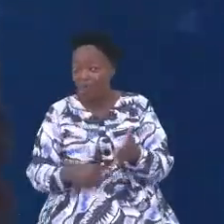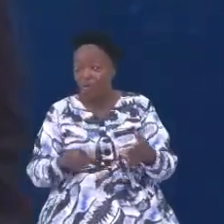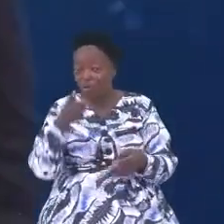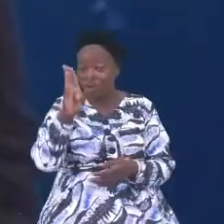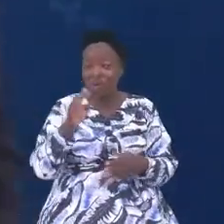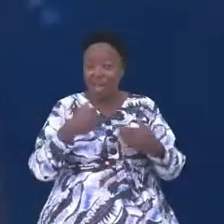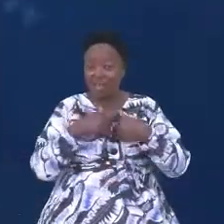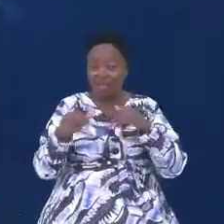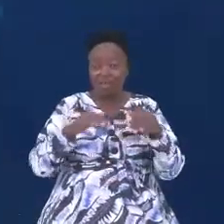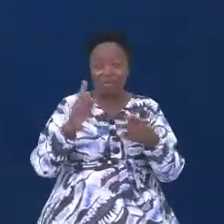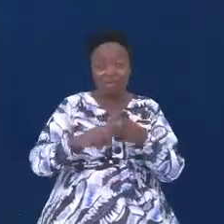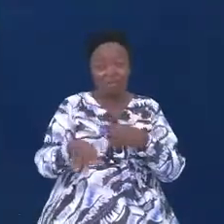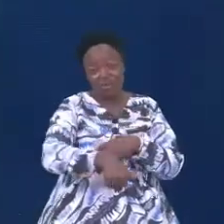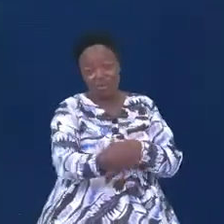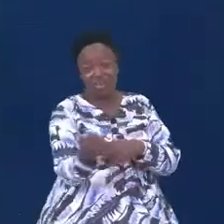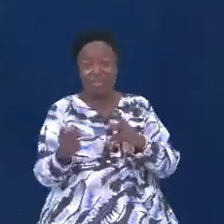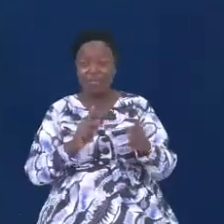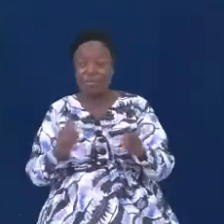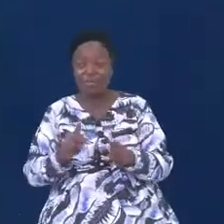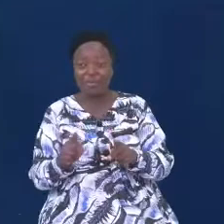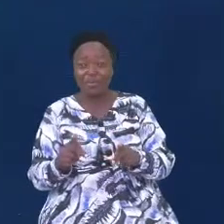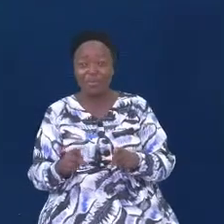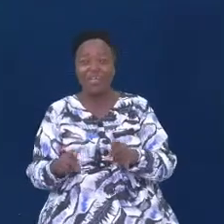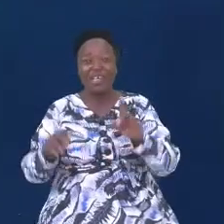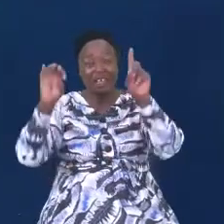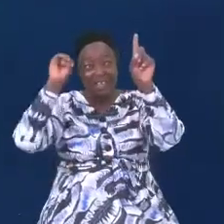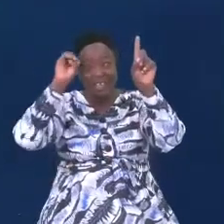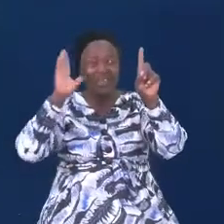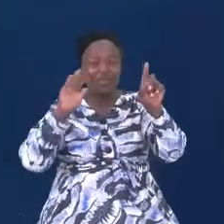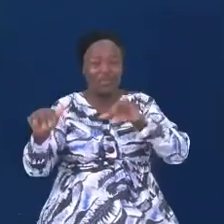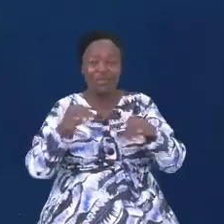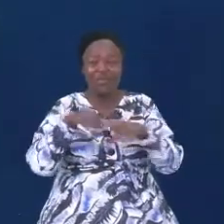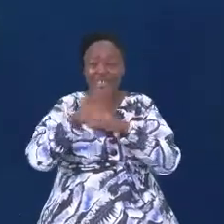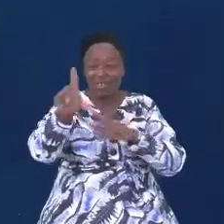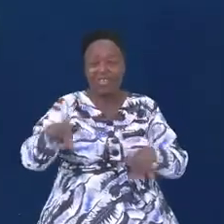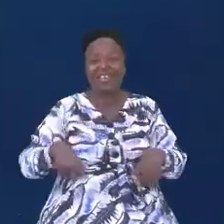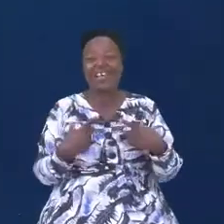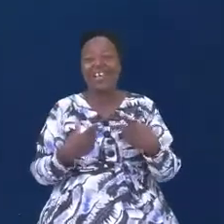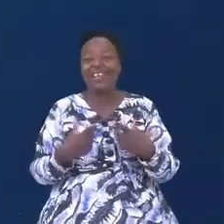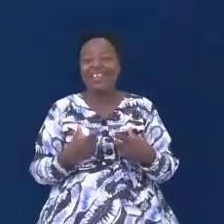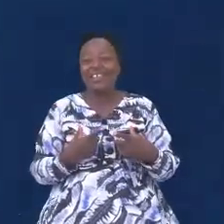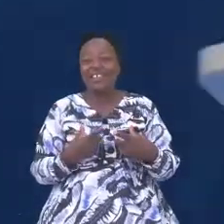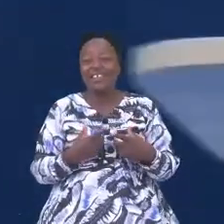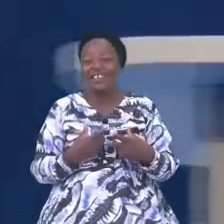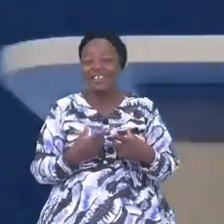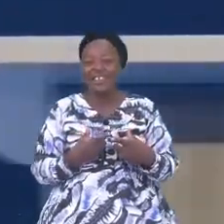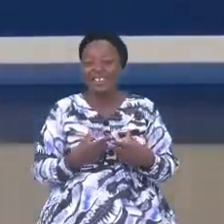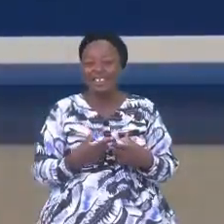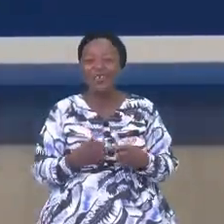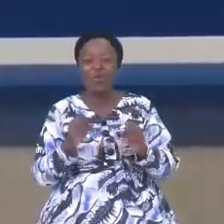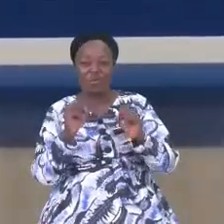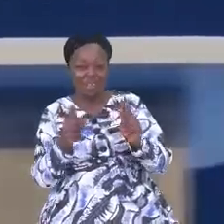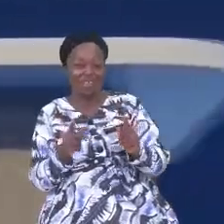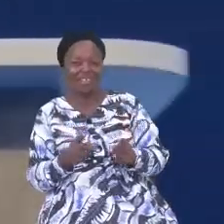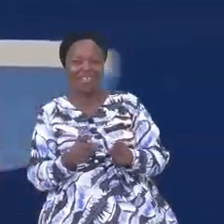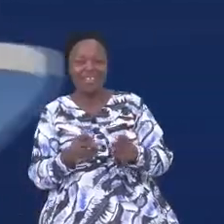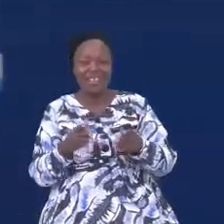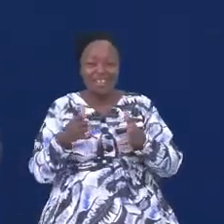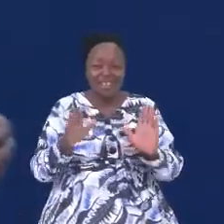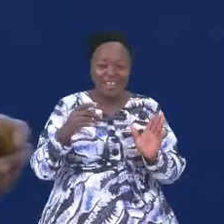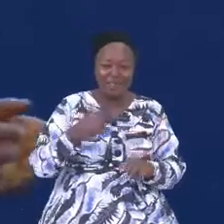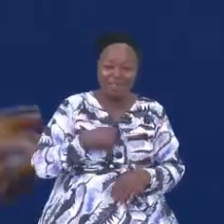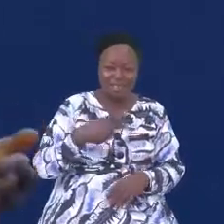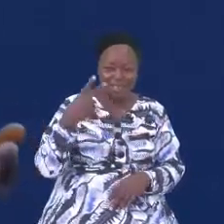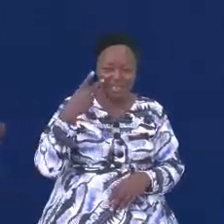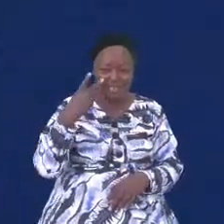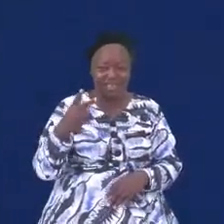done for other people, he will do in your life. Amen. Okay, let me see. Those